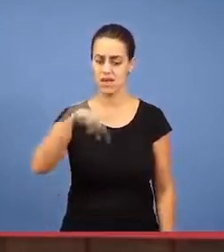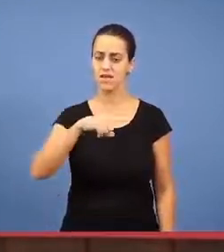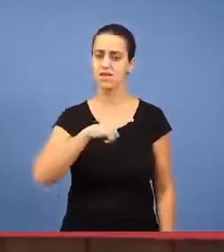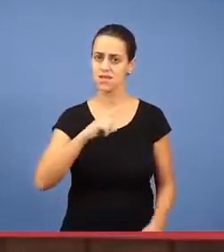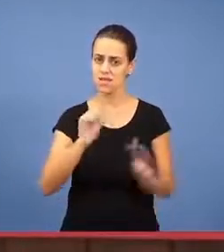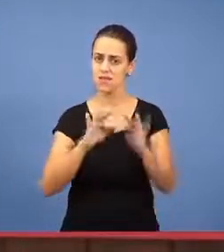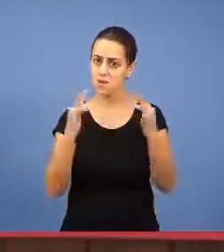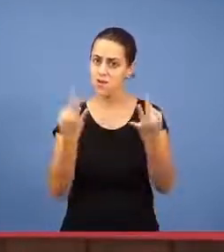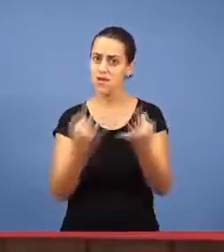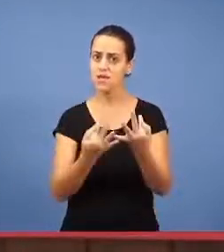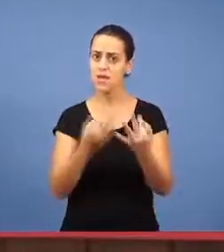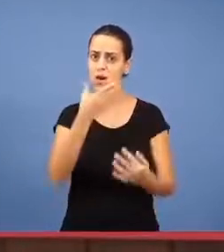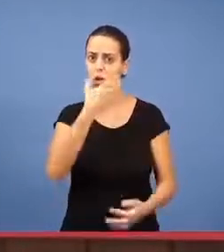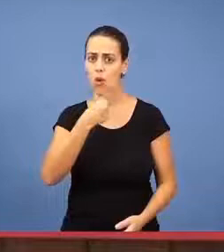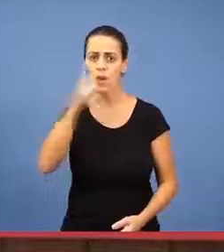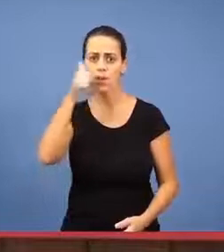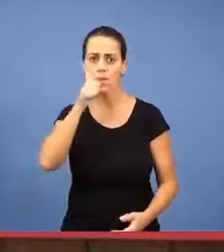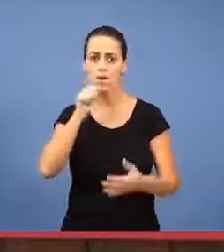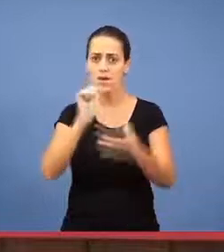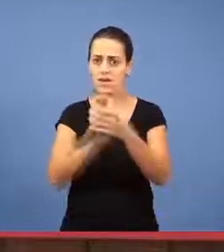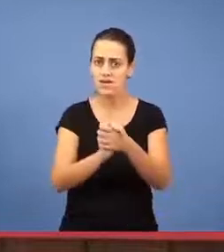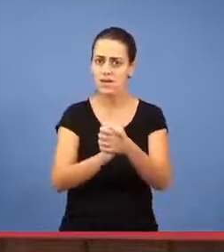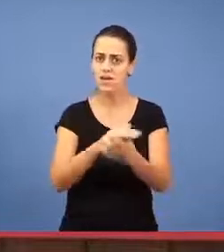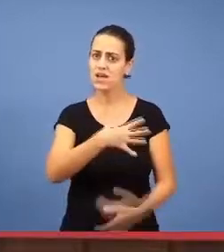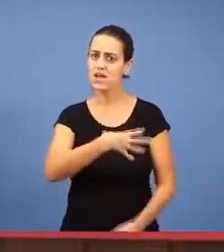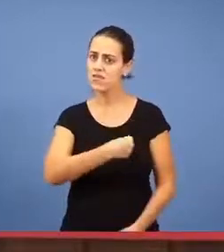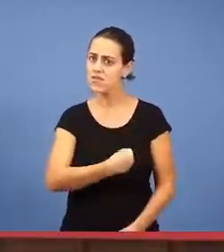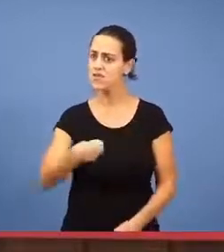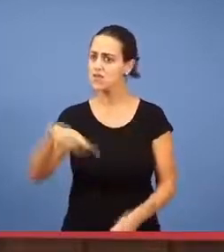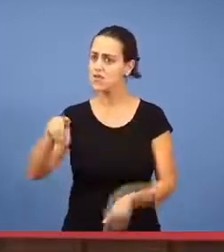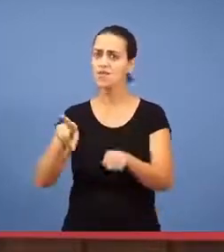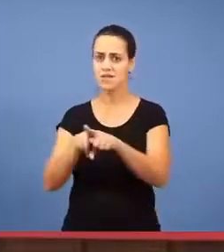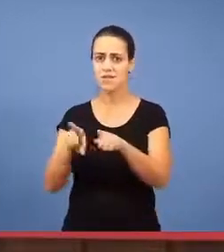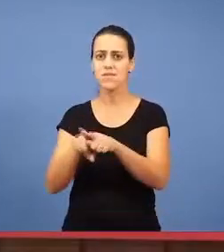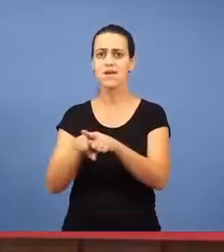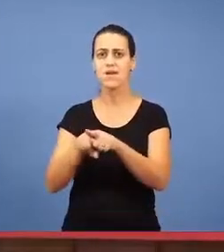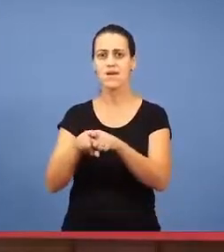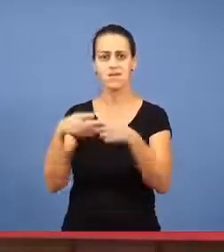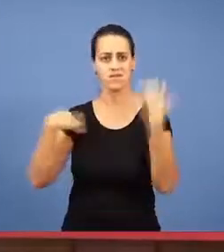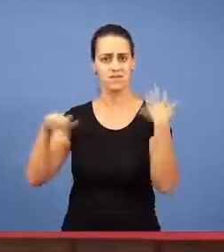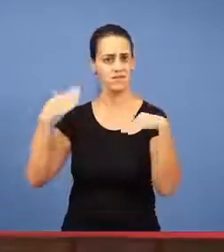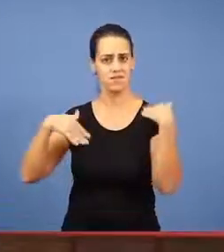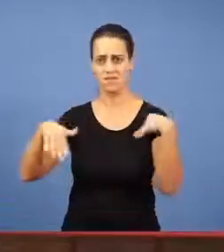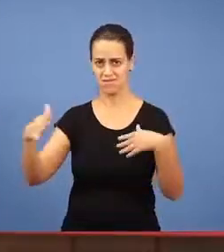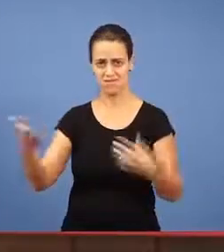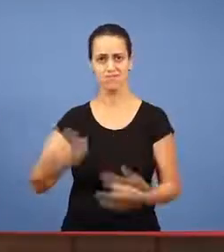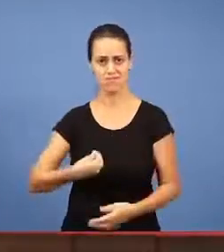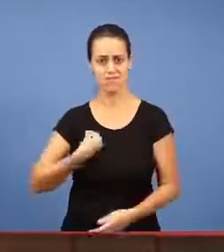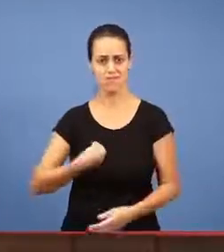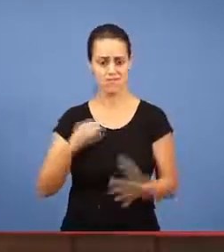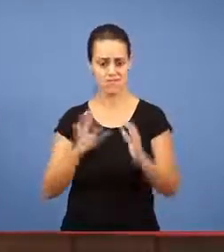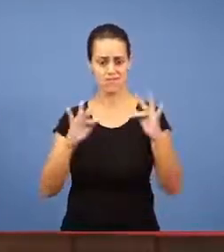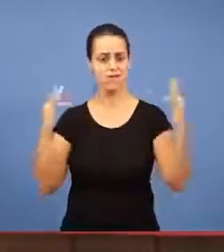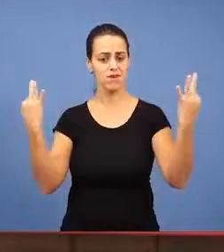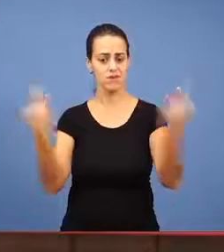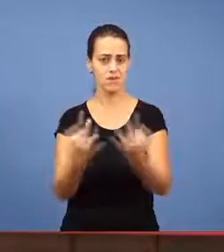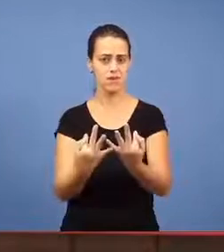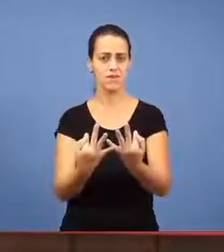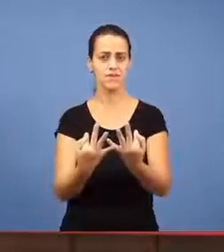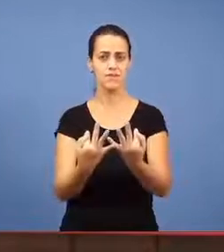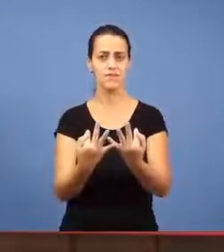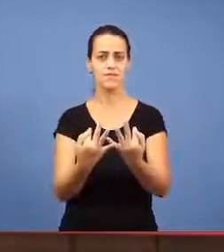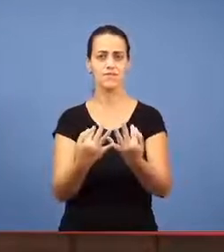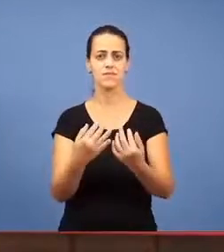very great importance. We have couples, and some brought their children, some other didn't bring their children, but they are all here, their